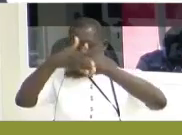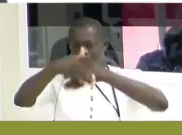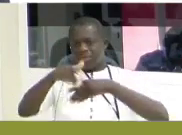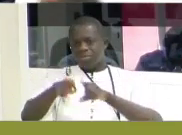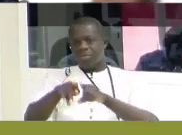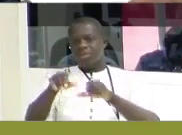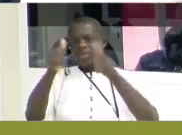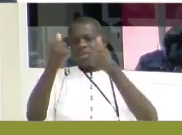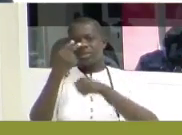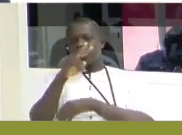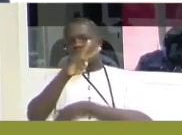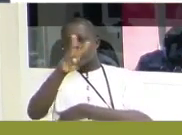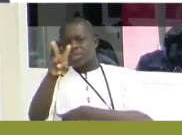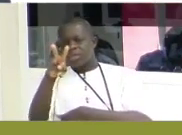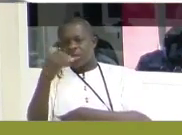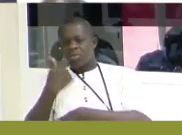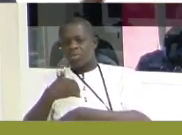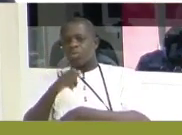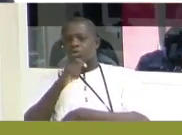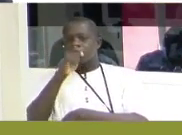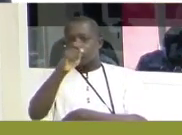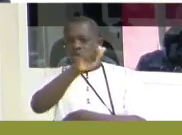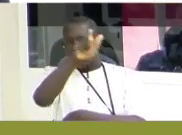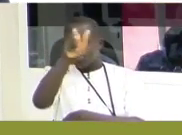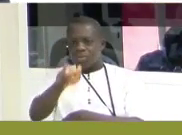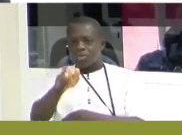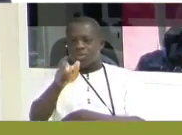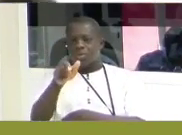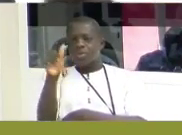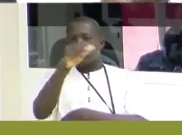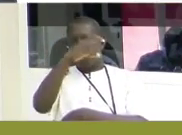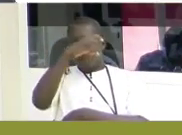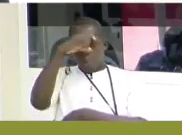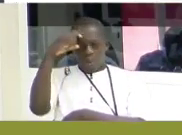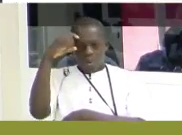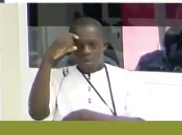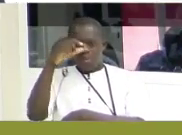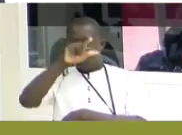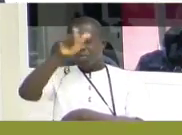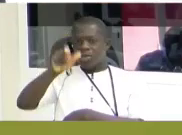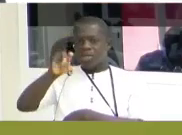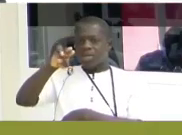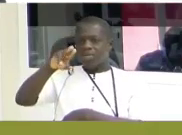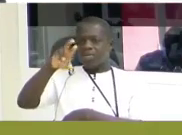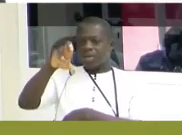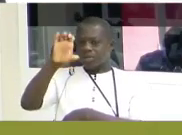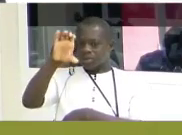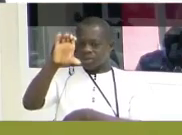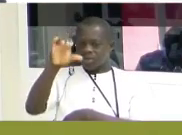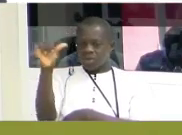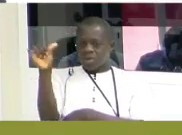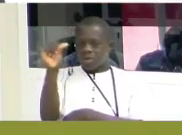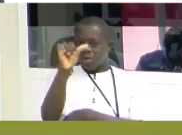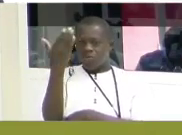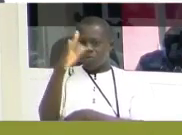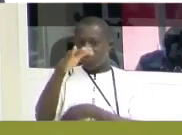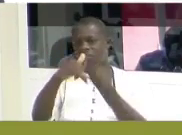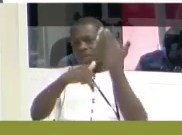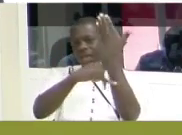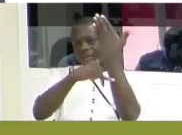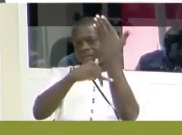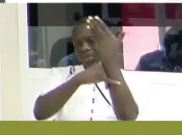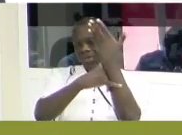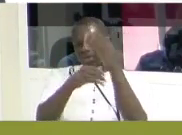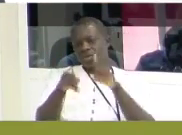some faces also. Some are journalists, some are staff of MRC, some from Gamtel. They were also locked up in that